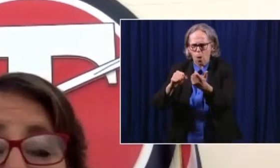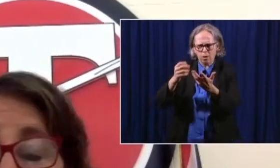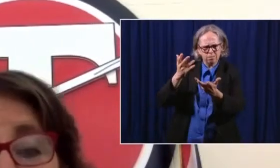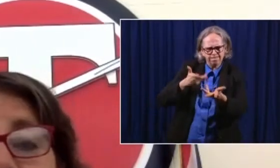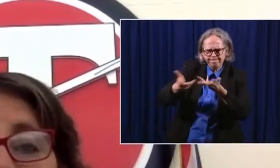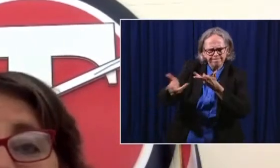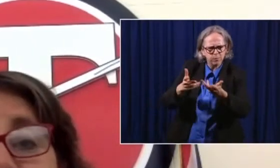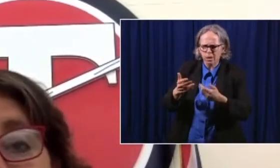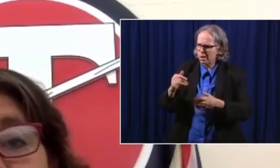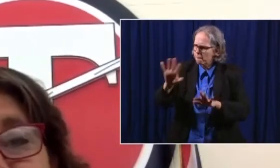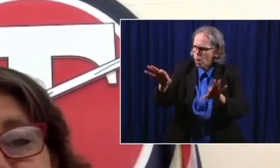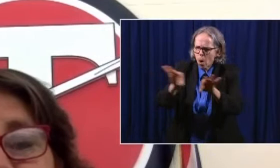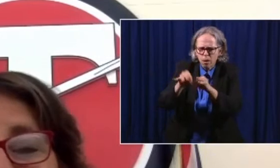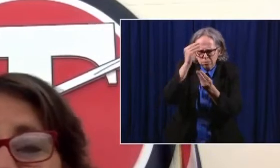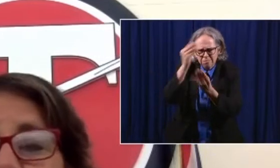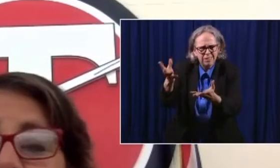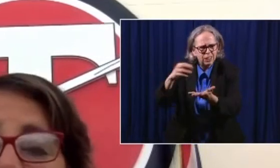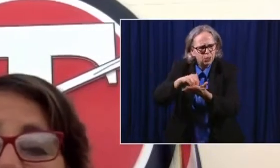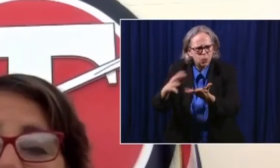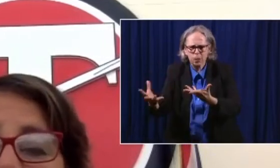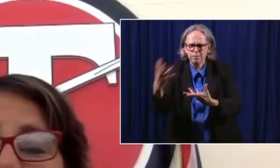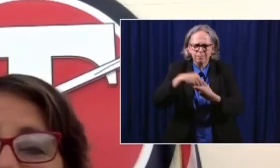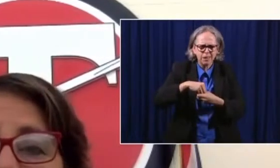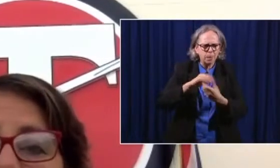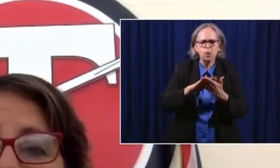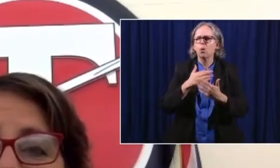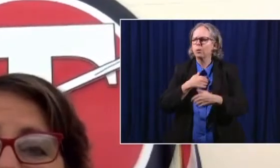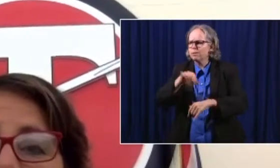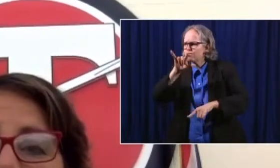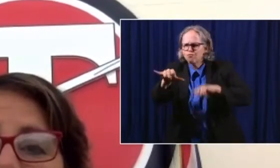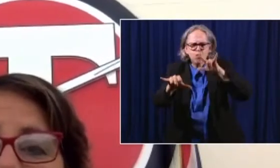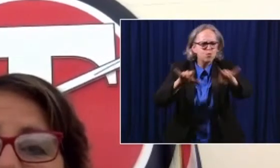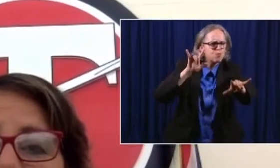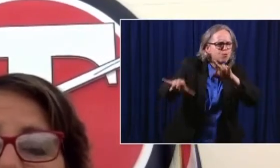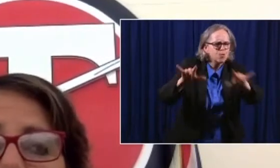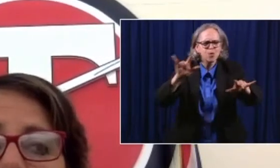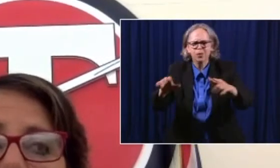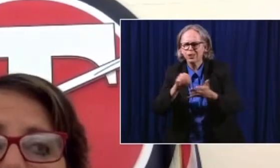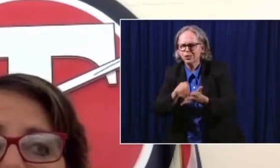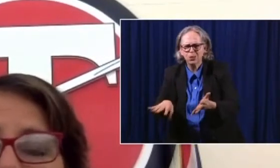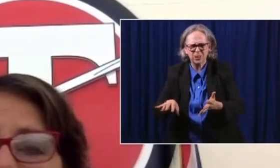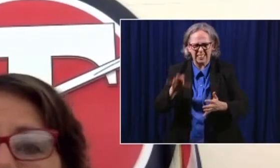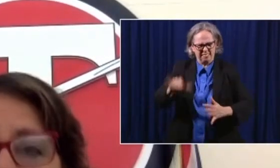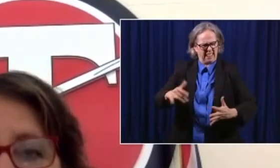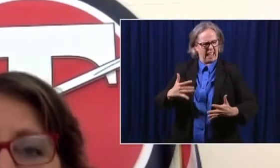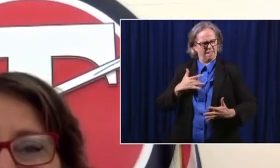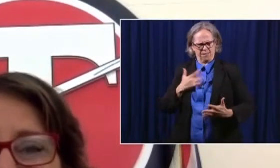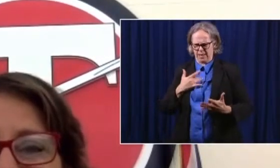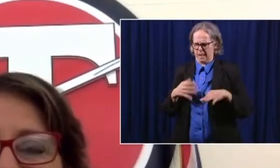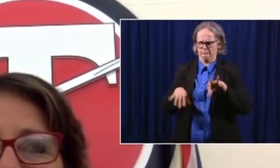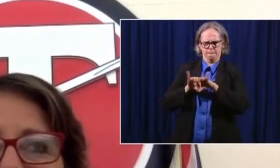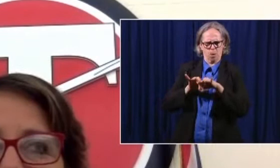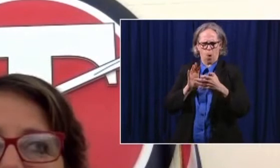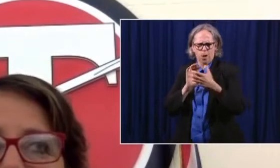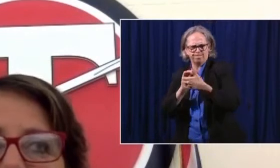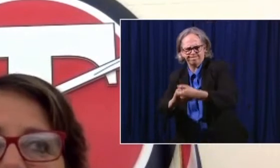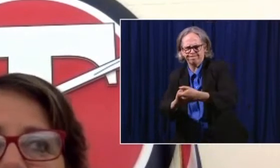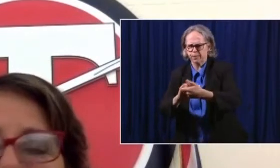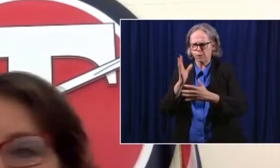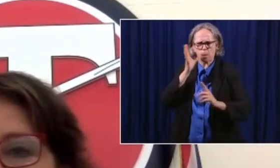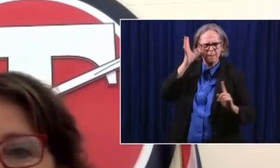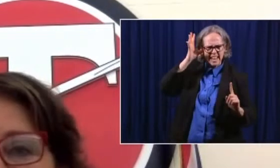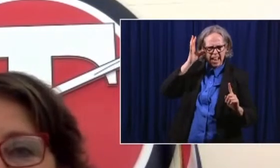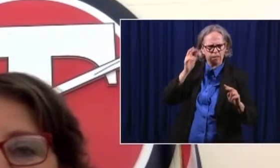we love and miss them. So I think it's important for parents to be aware, again, of those